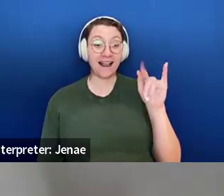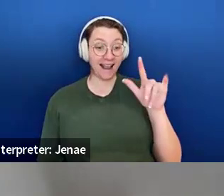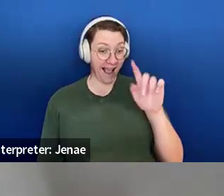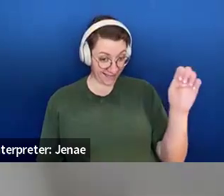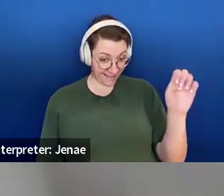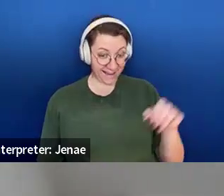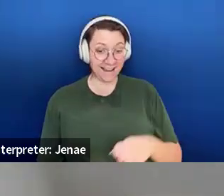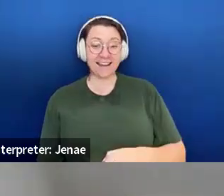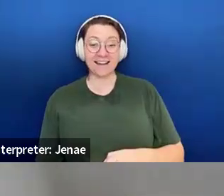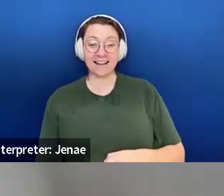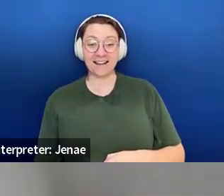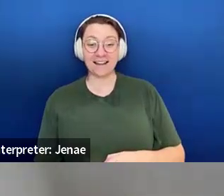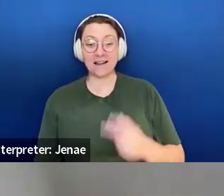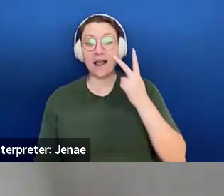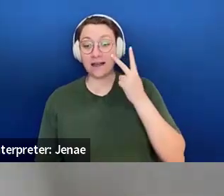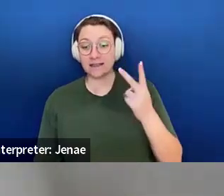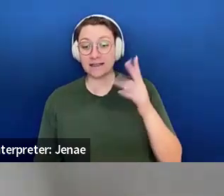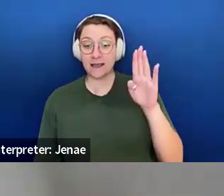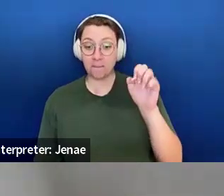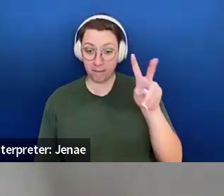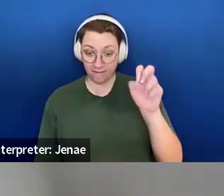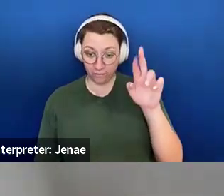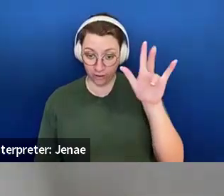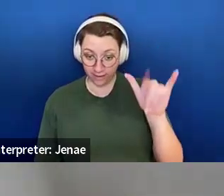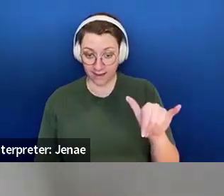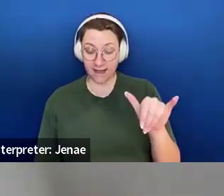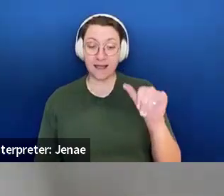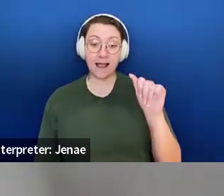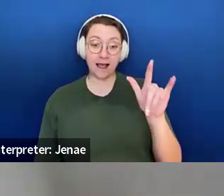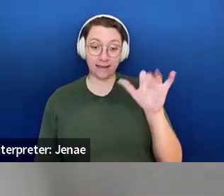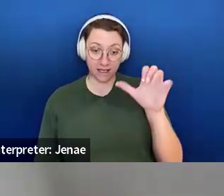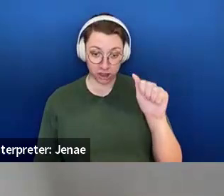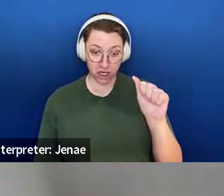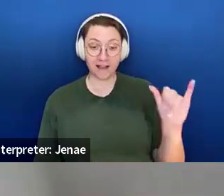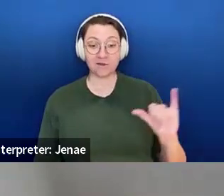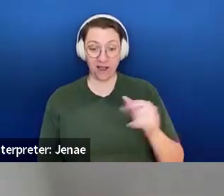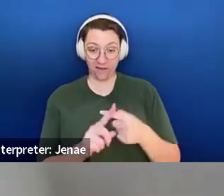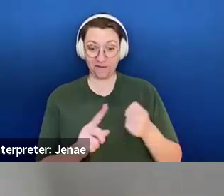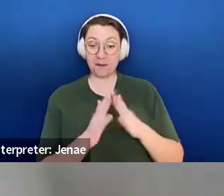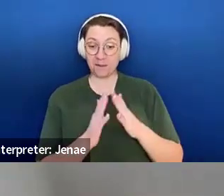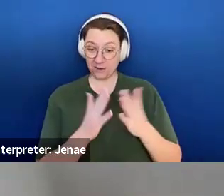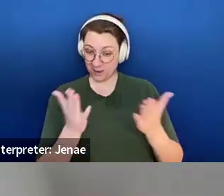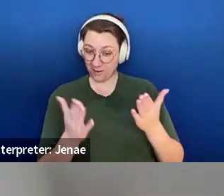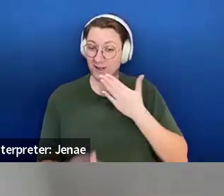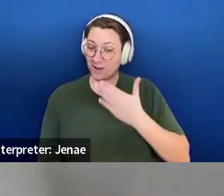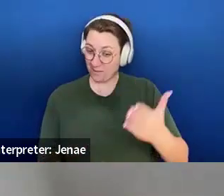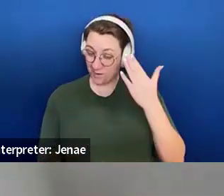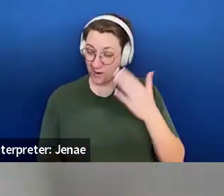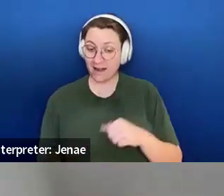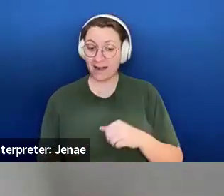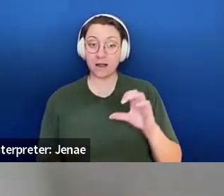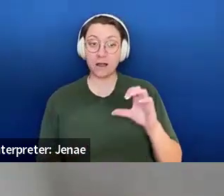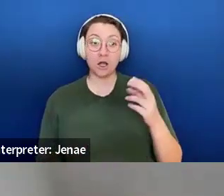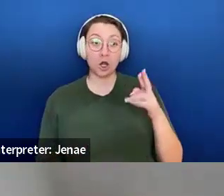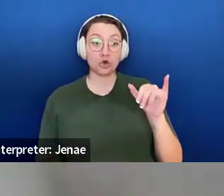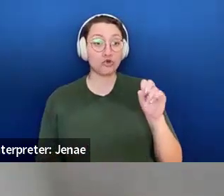Kylie and I see Beverly and Alicia as well from Community Services. Good morning. We've got Christy